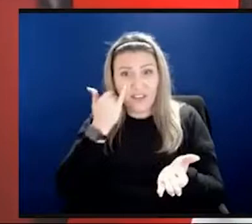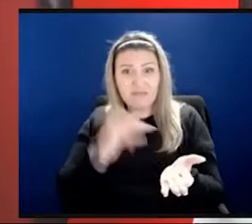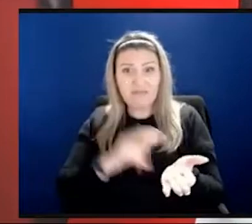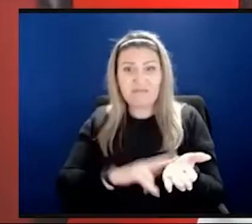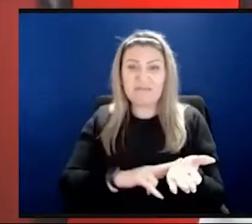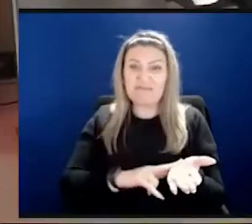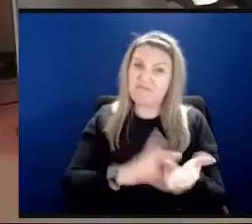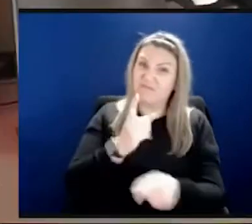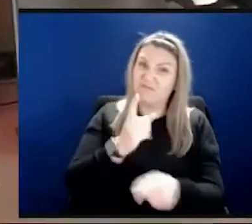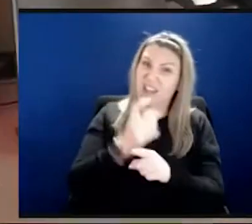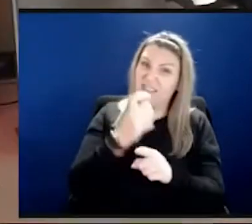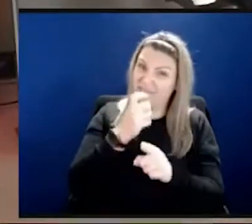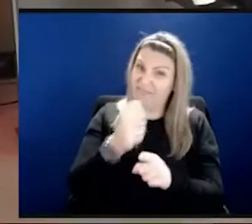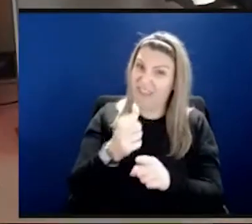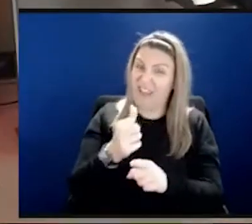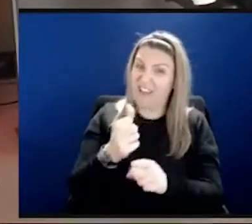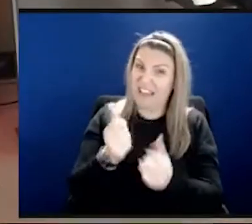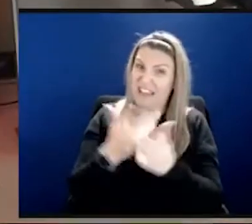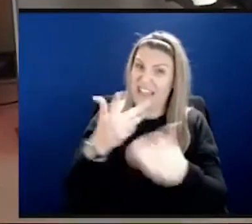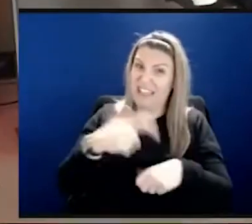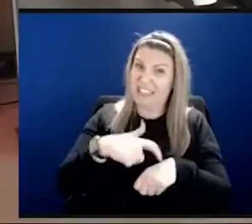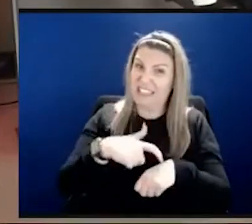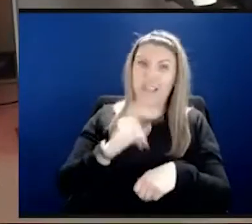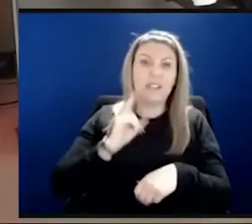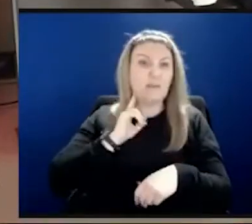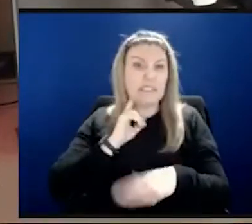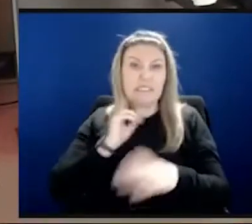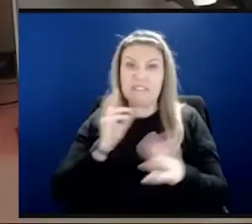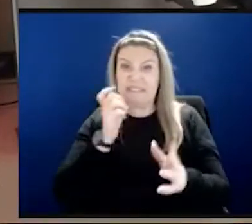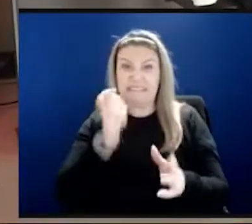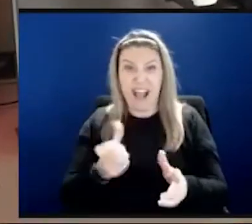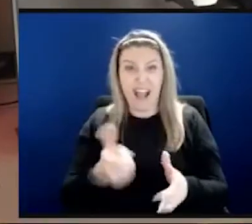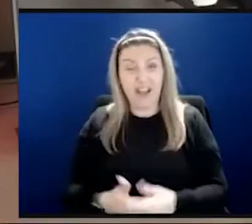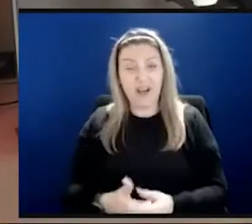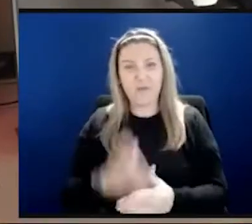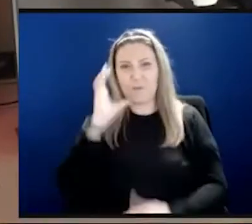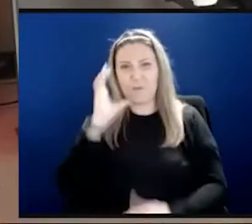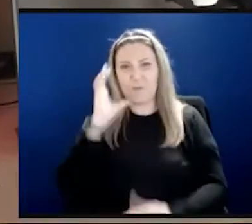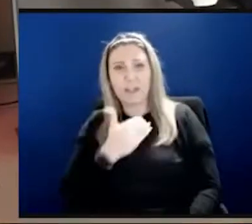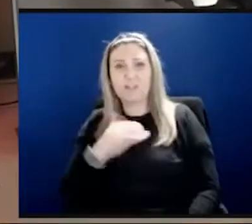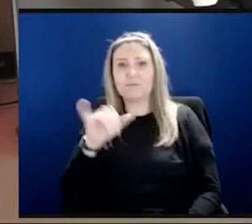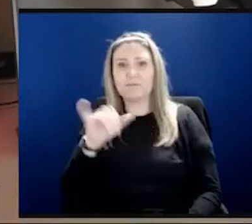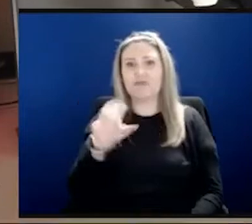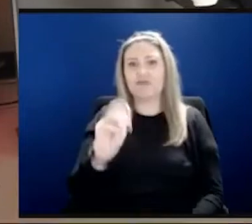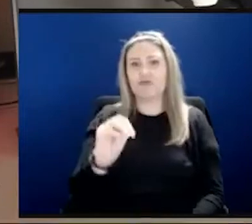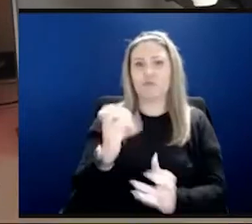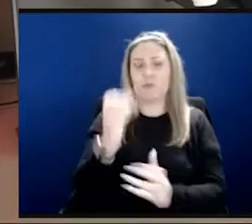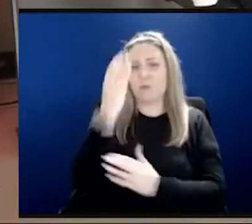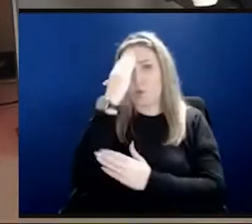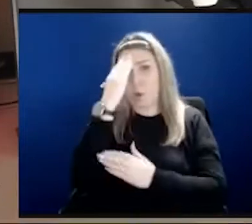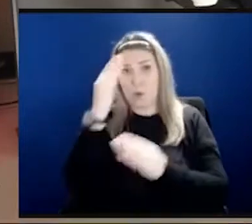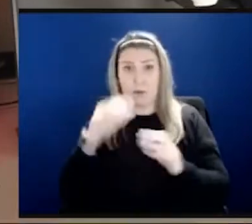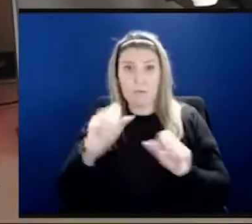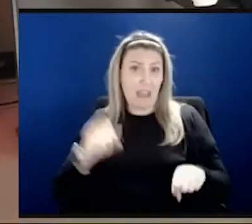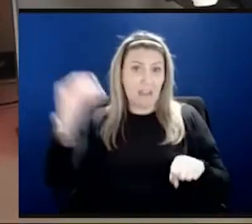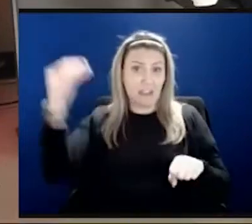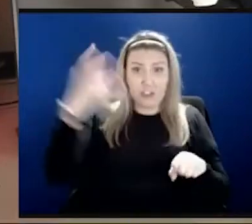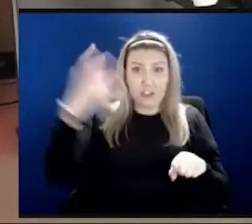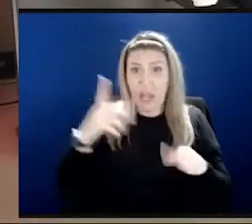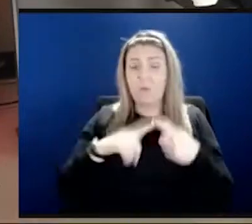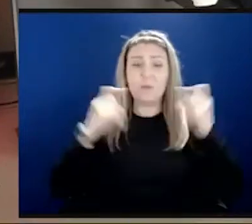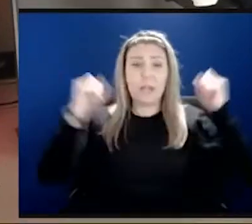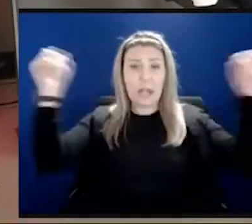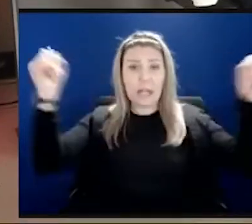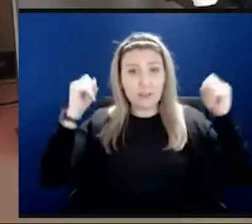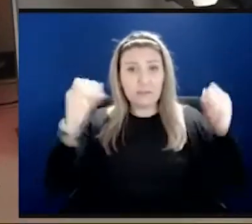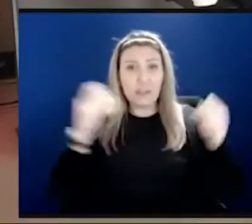don't. Weird. Yeah. Jim wants to know if you can shower, exercise, and fly in an airplane with an LVAD. We talked